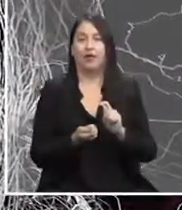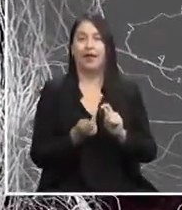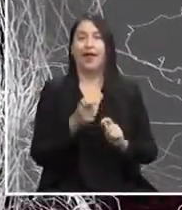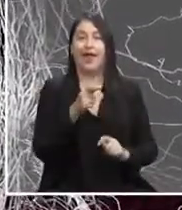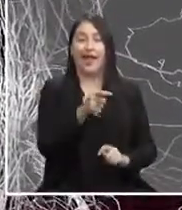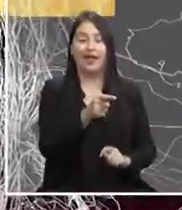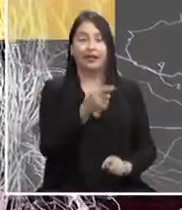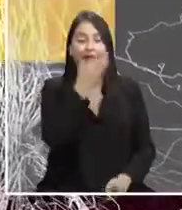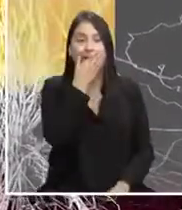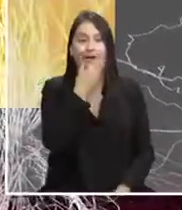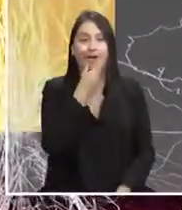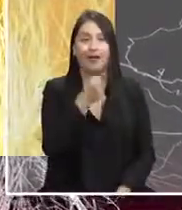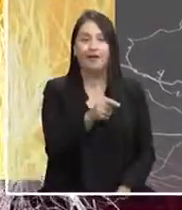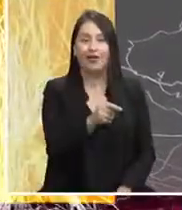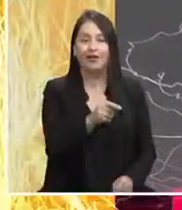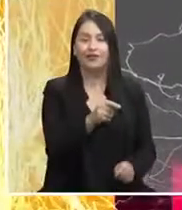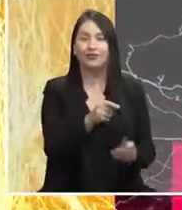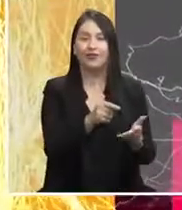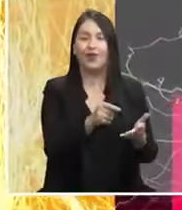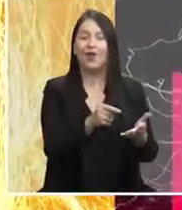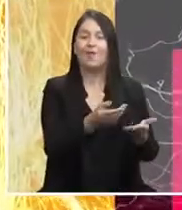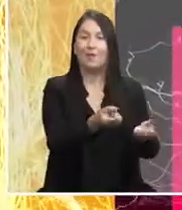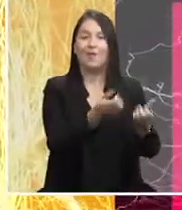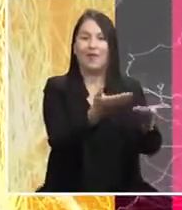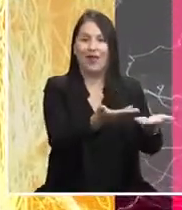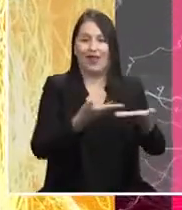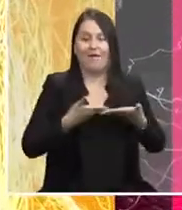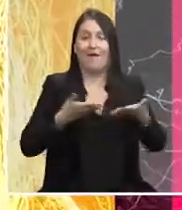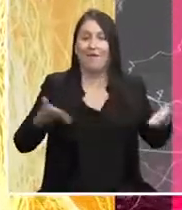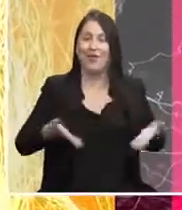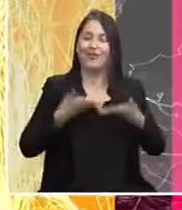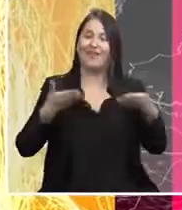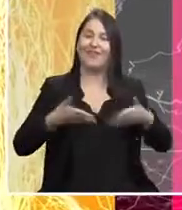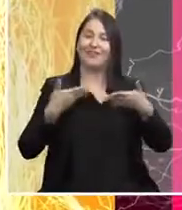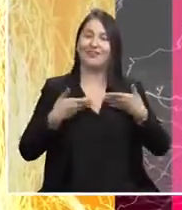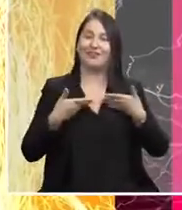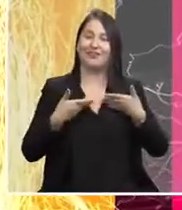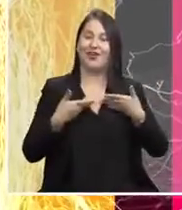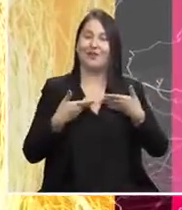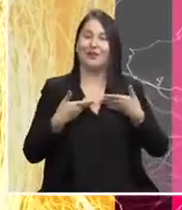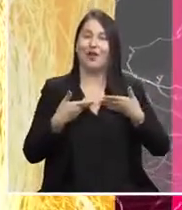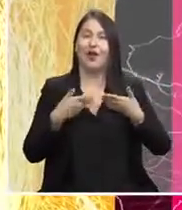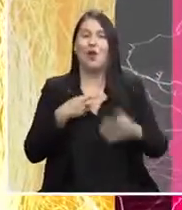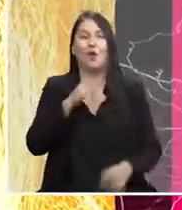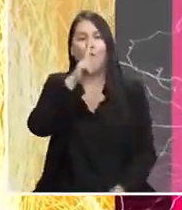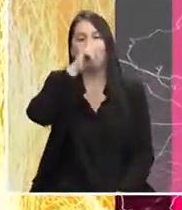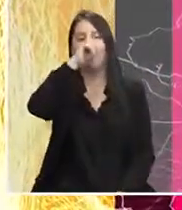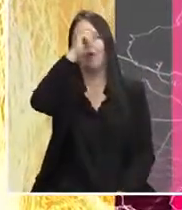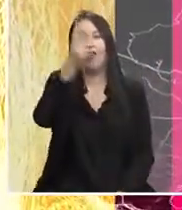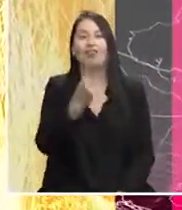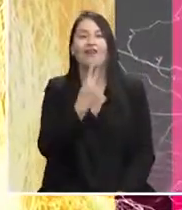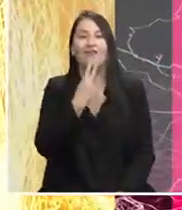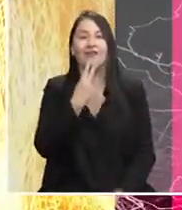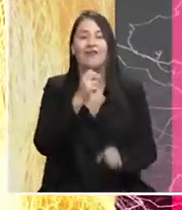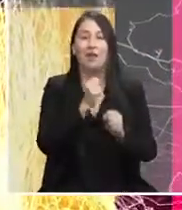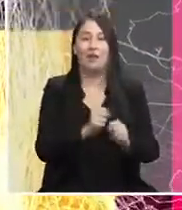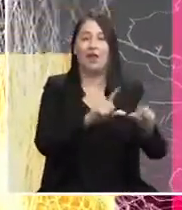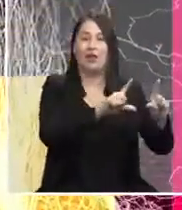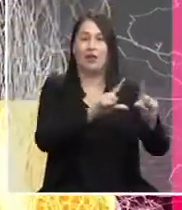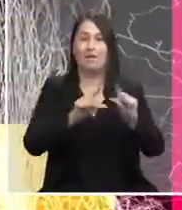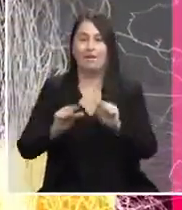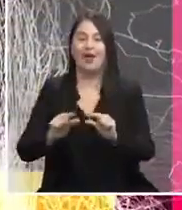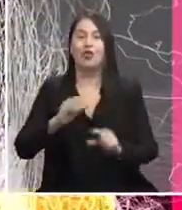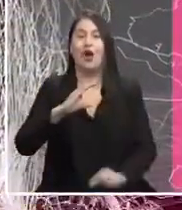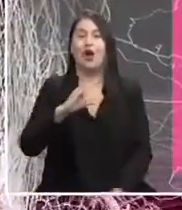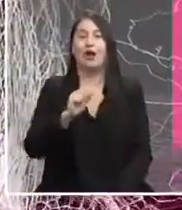we each can lower our carbon footprint. For me, that's things like changing my diet and paying attention to